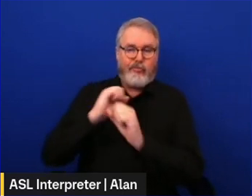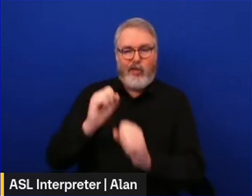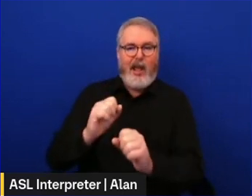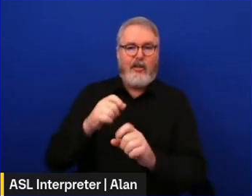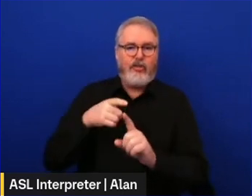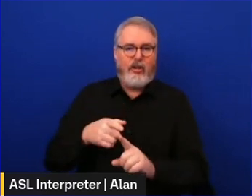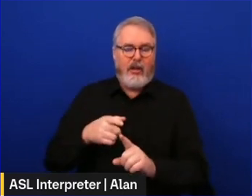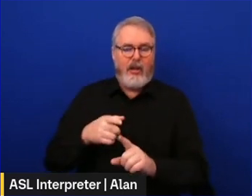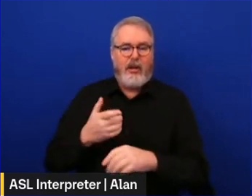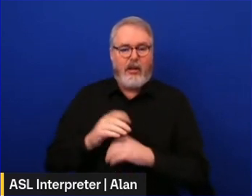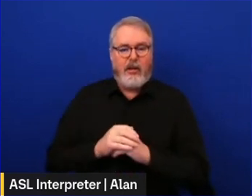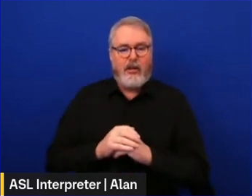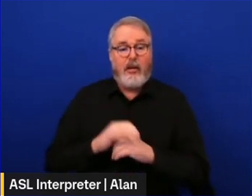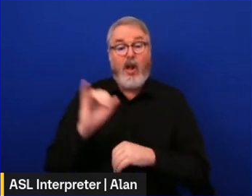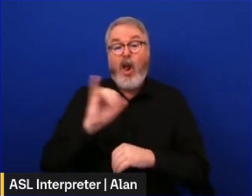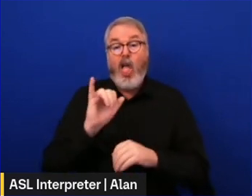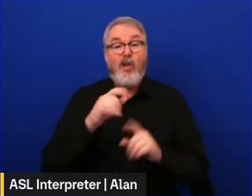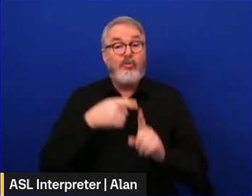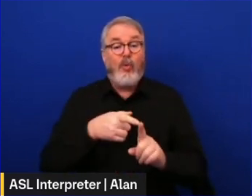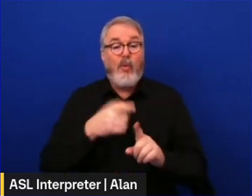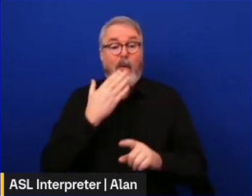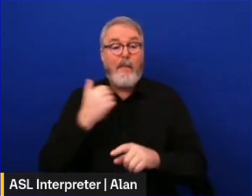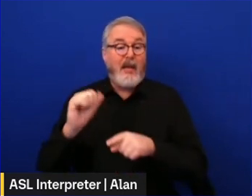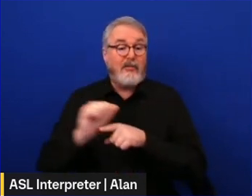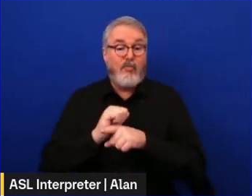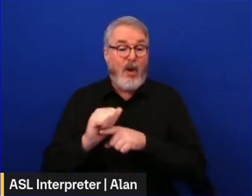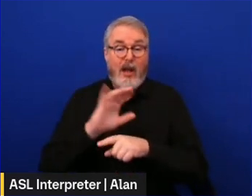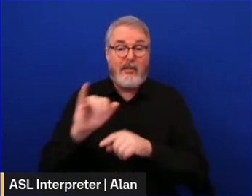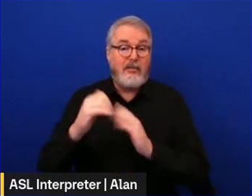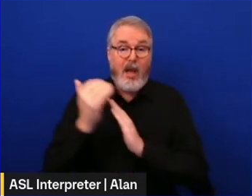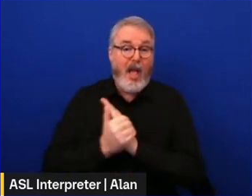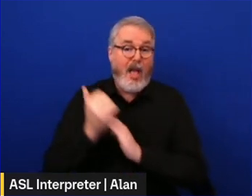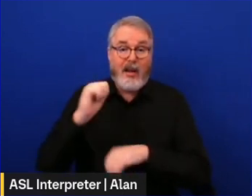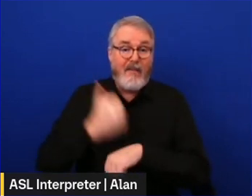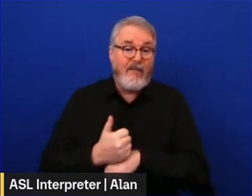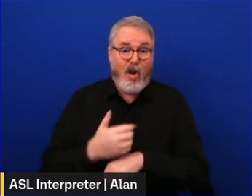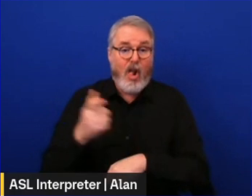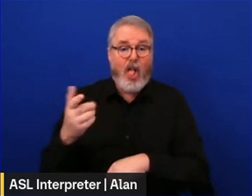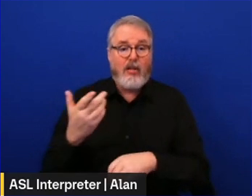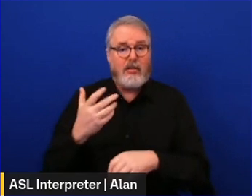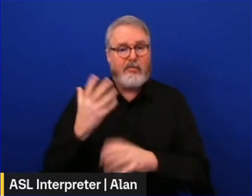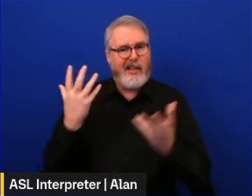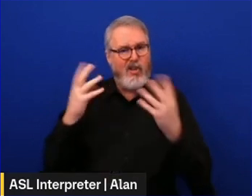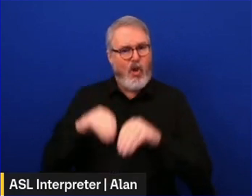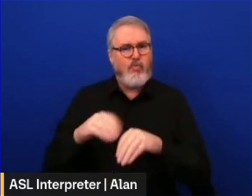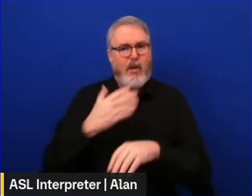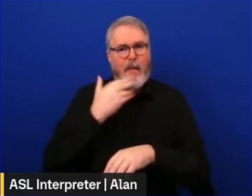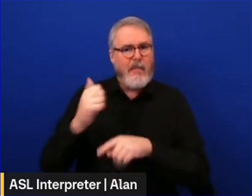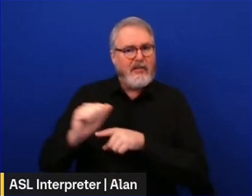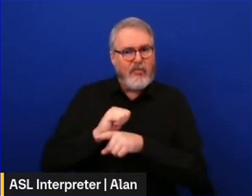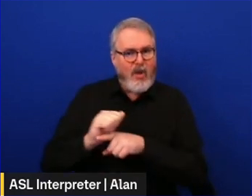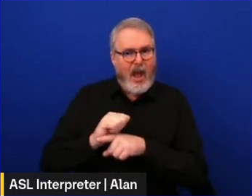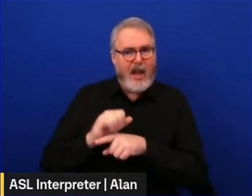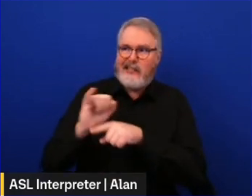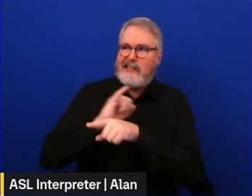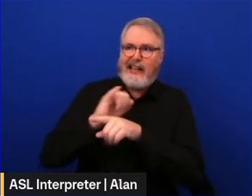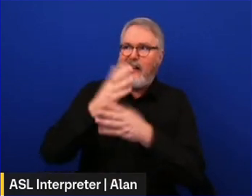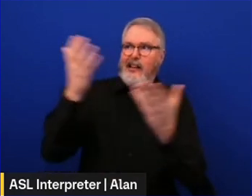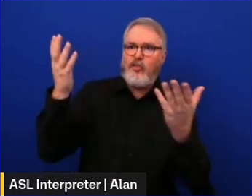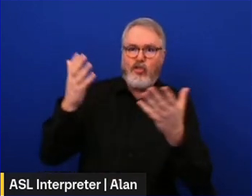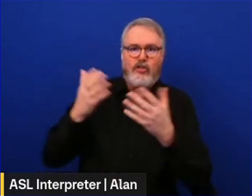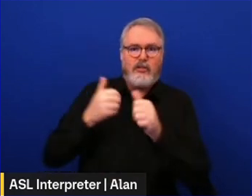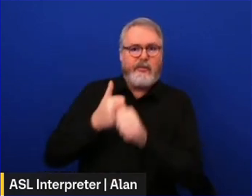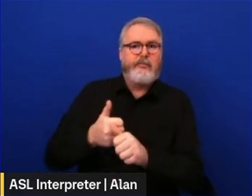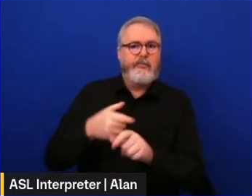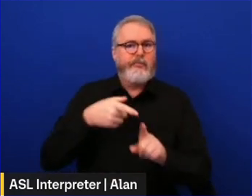also about best practice by default. No-code platform incorporate industry best practice, so teams don't have to build their